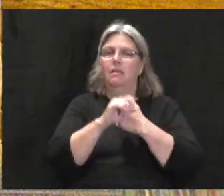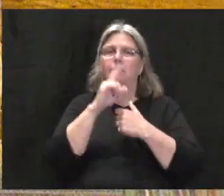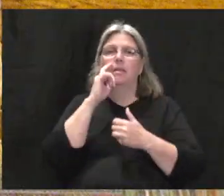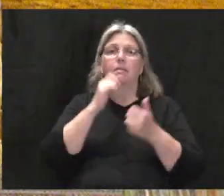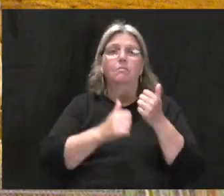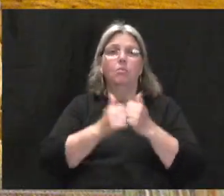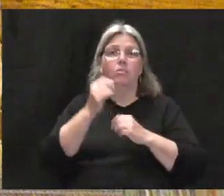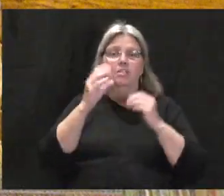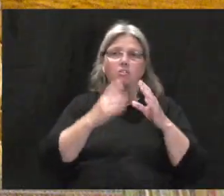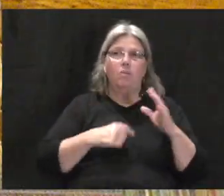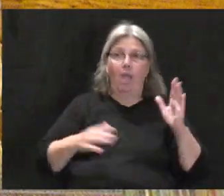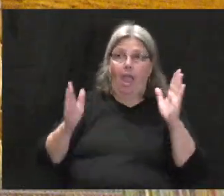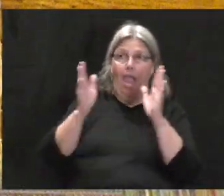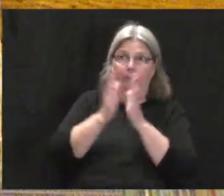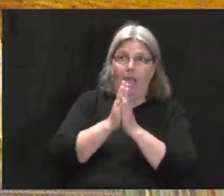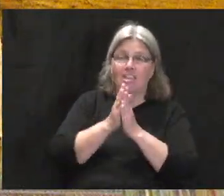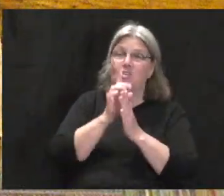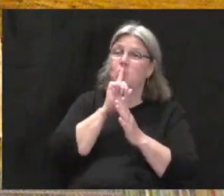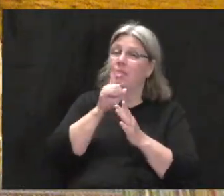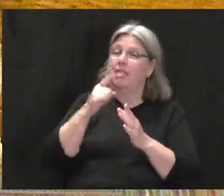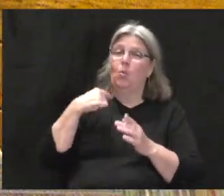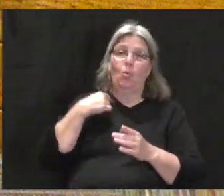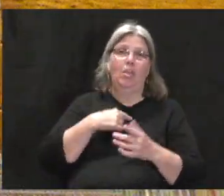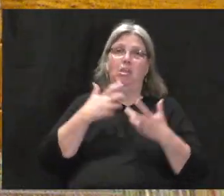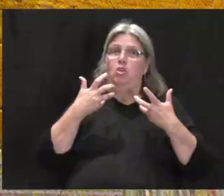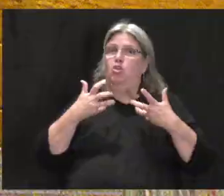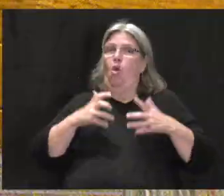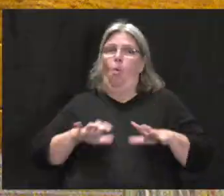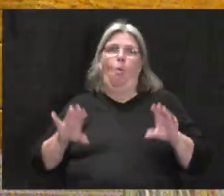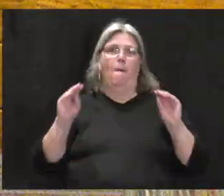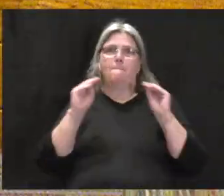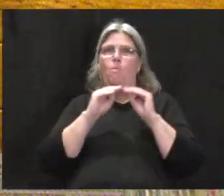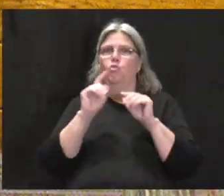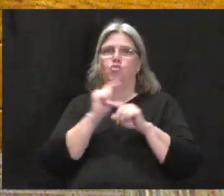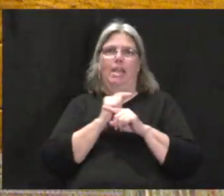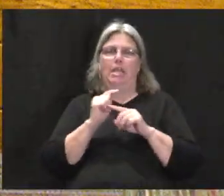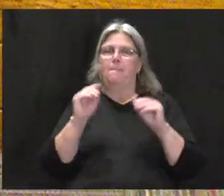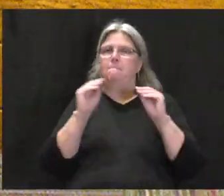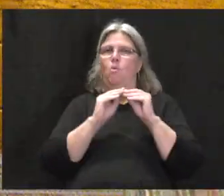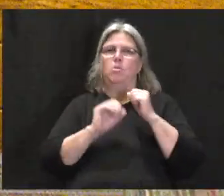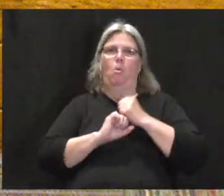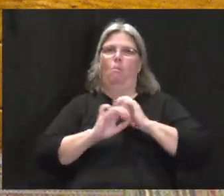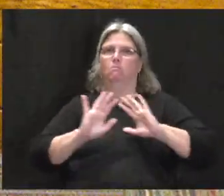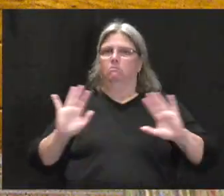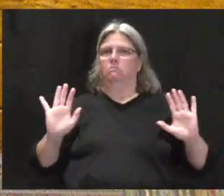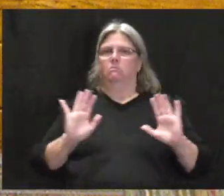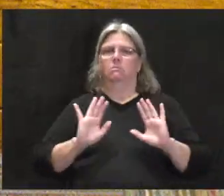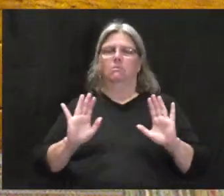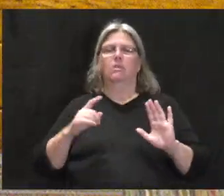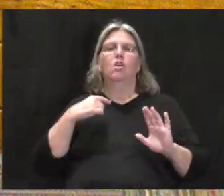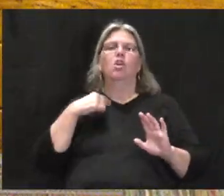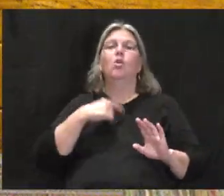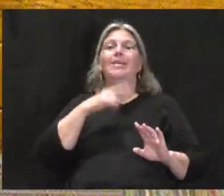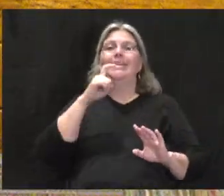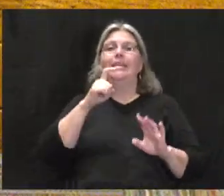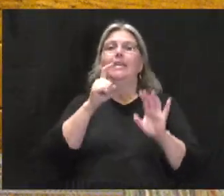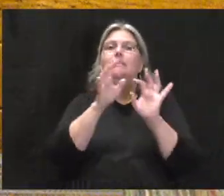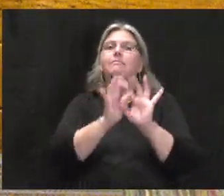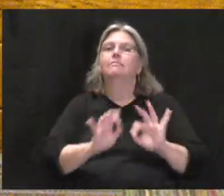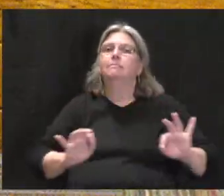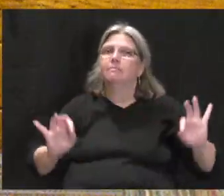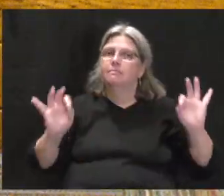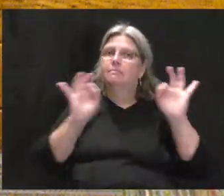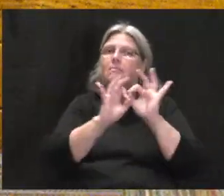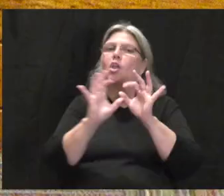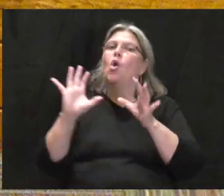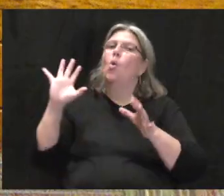supports. And we get a lot of, and I'll go ahead and say this. I speak for myself, not for anybody else, but I'll just tell you for free. I